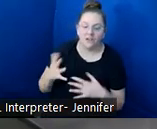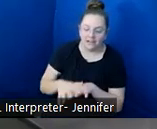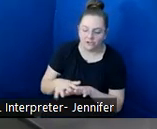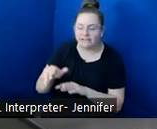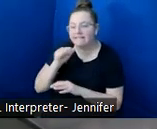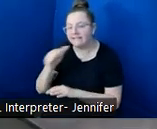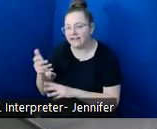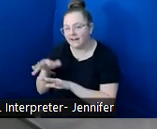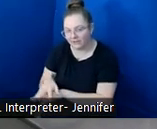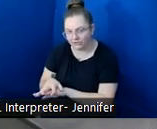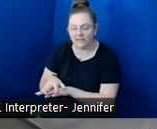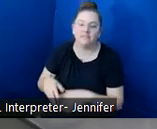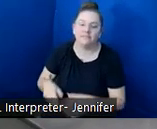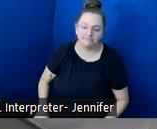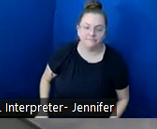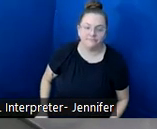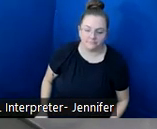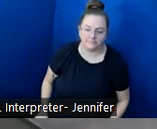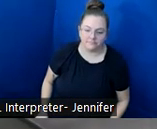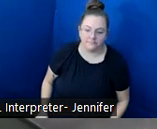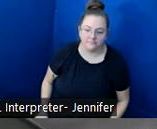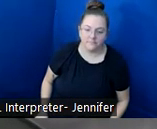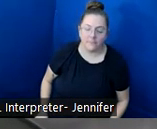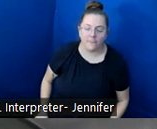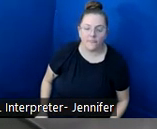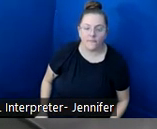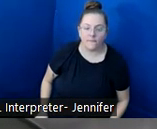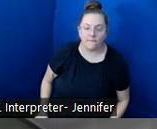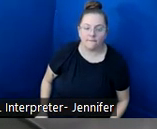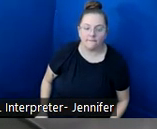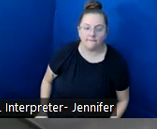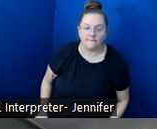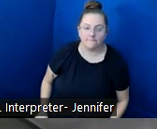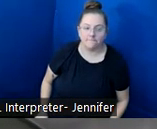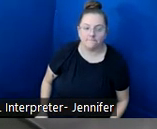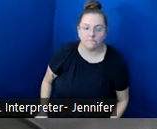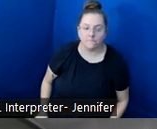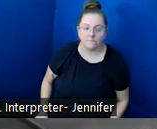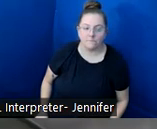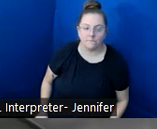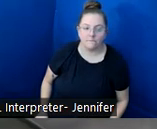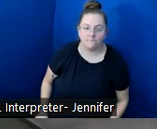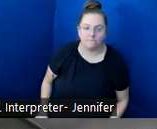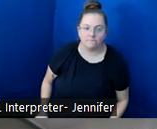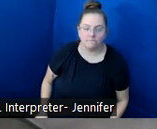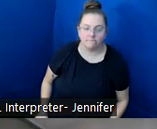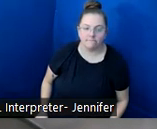integrated SNBC plans and the non-integrated SNBC plans. Yep, and